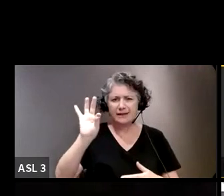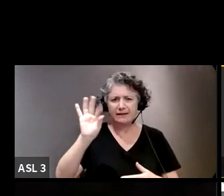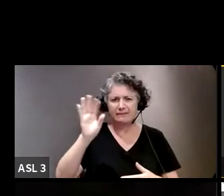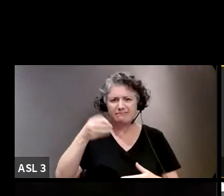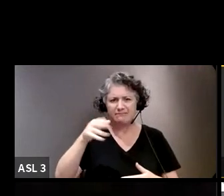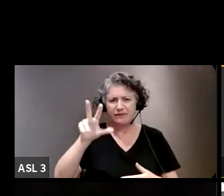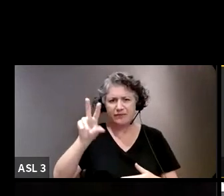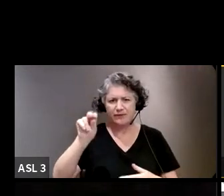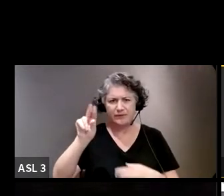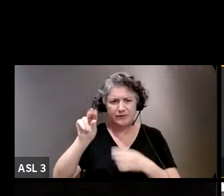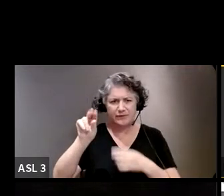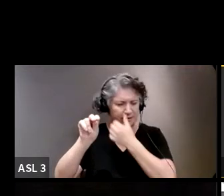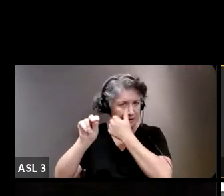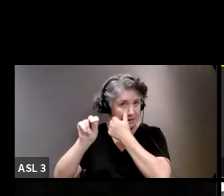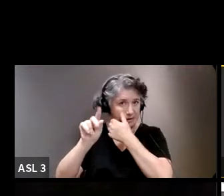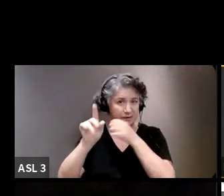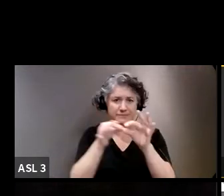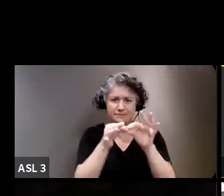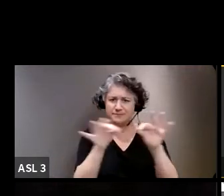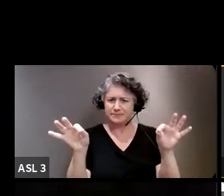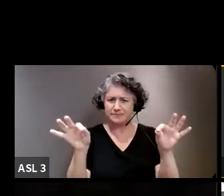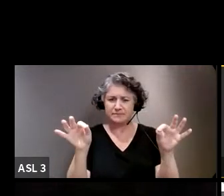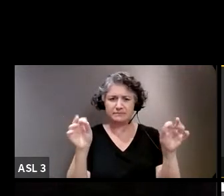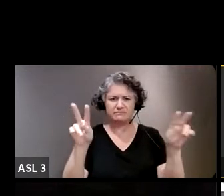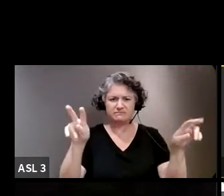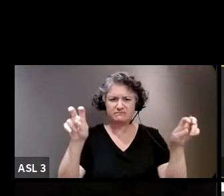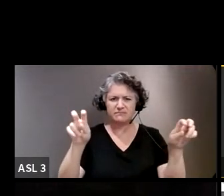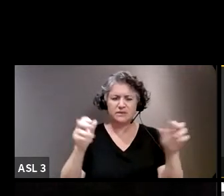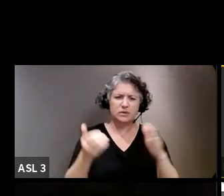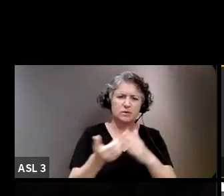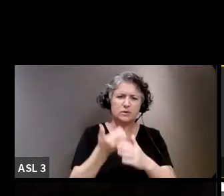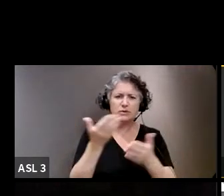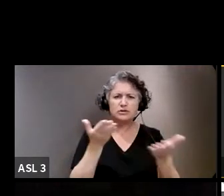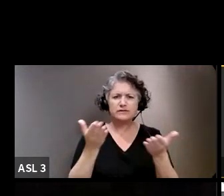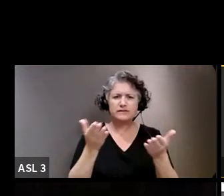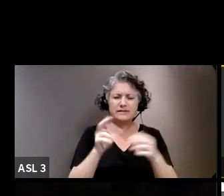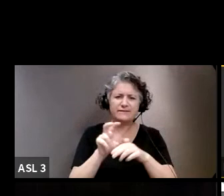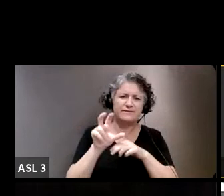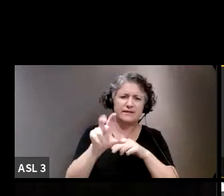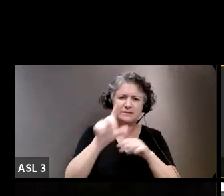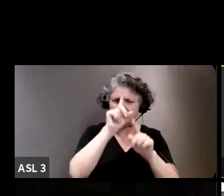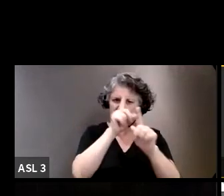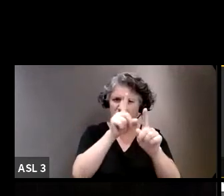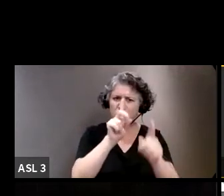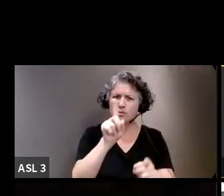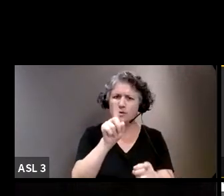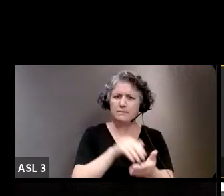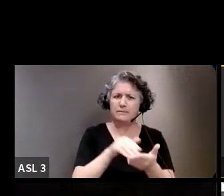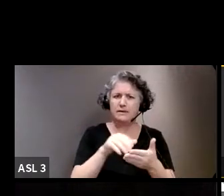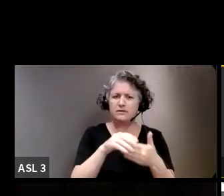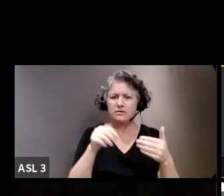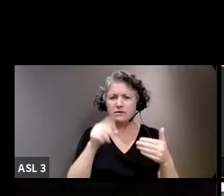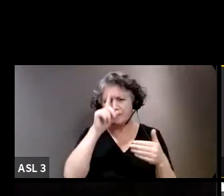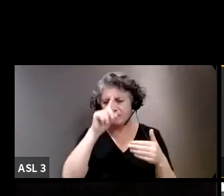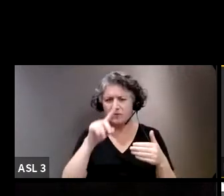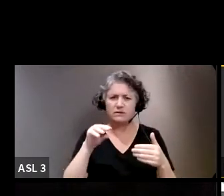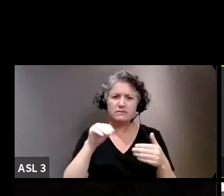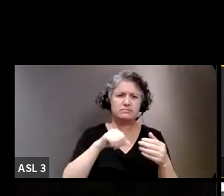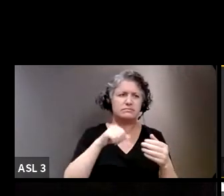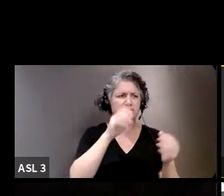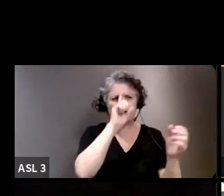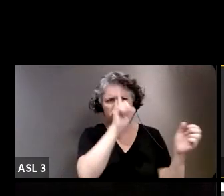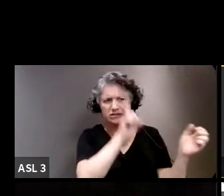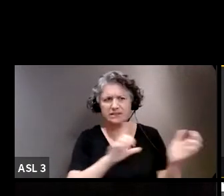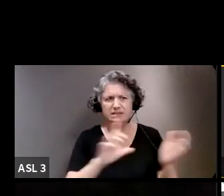there's a statement a new services investment target of one million dollars to continue to deliver on the board's strategic